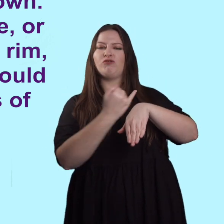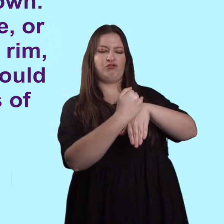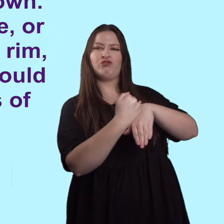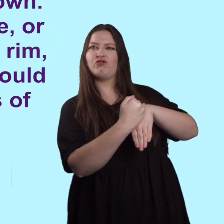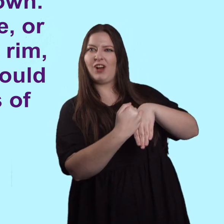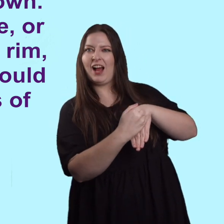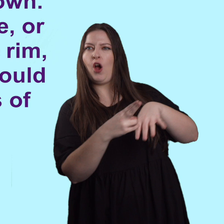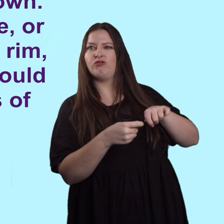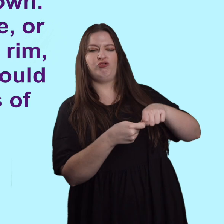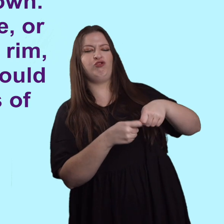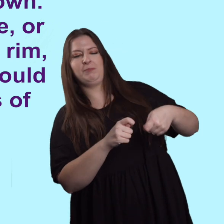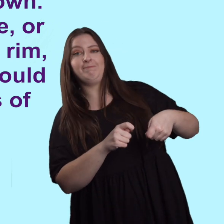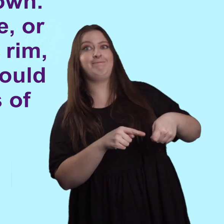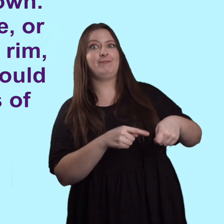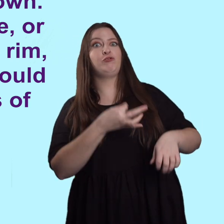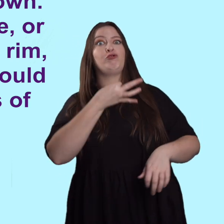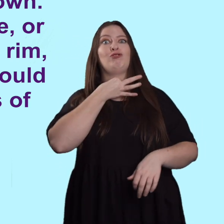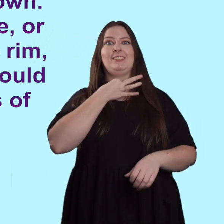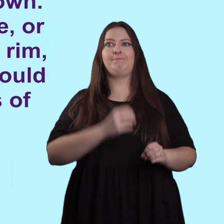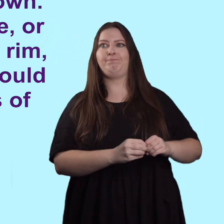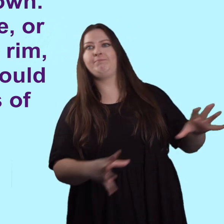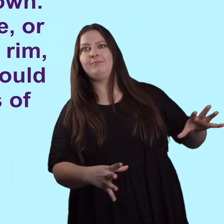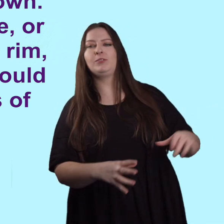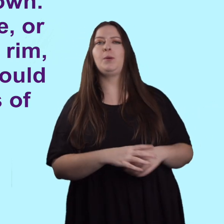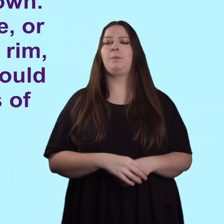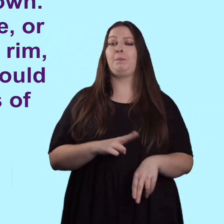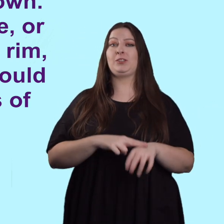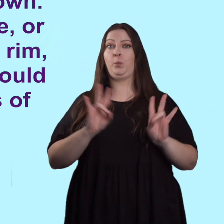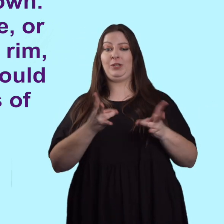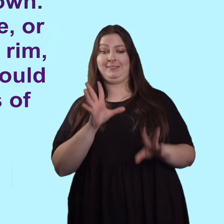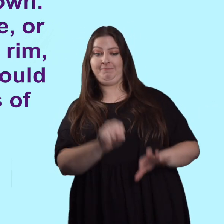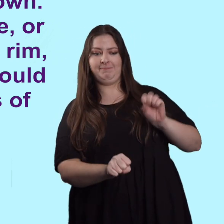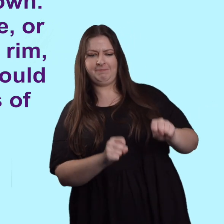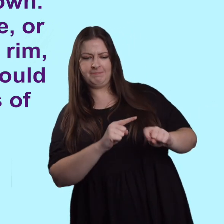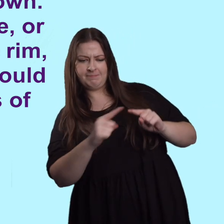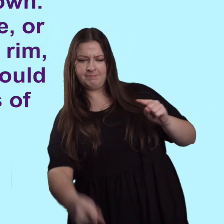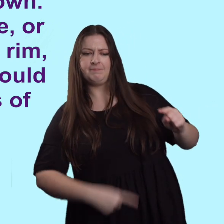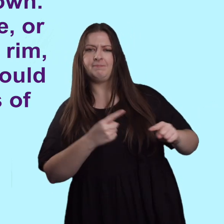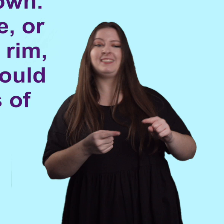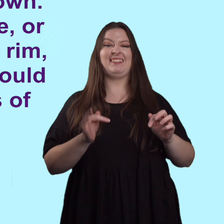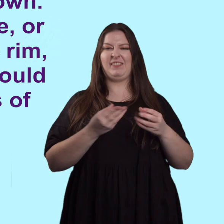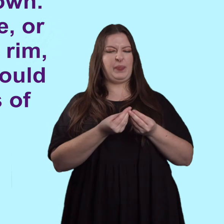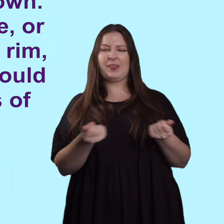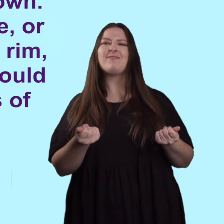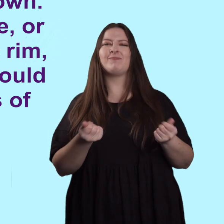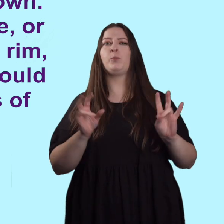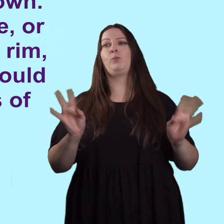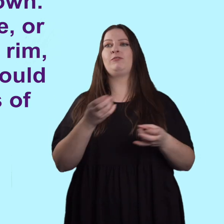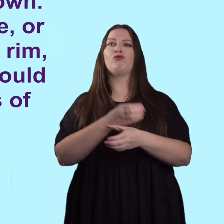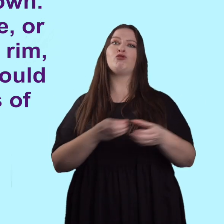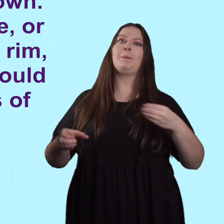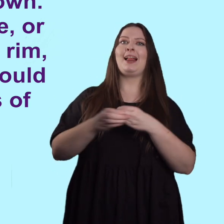rips or deep cracks, this can lead to an explosion, so you should replace the tire immediately.